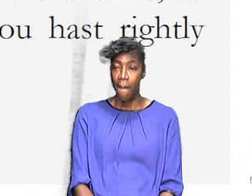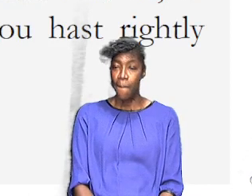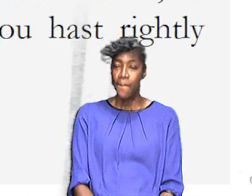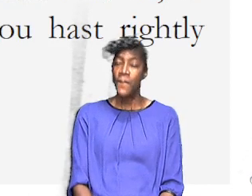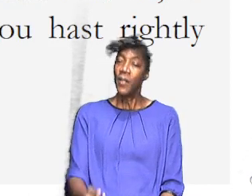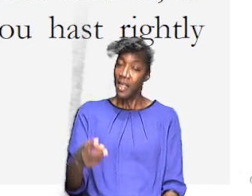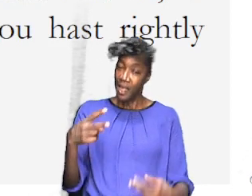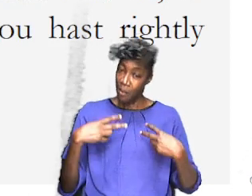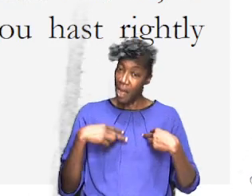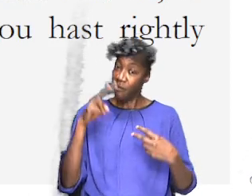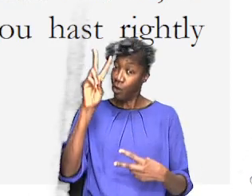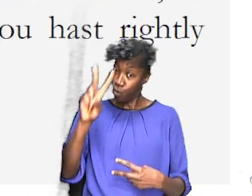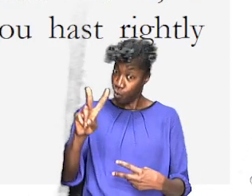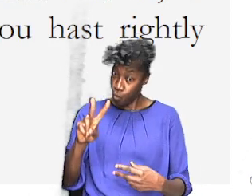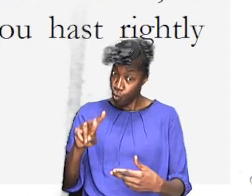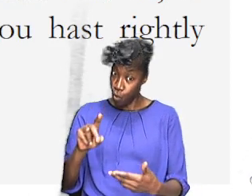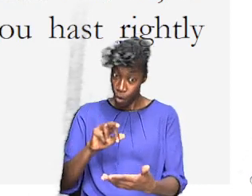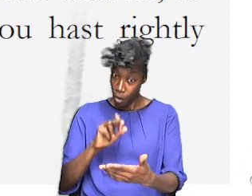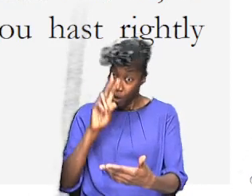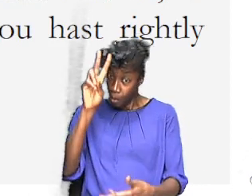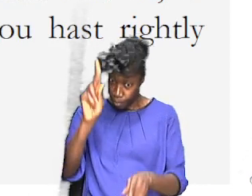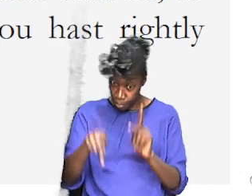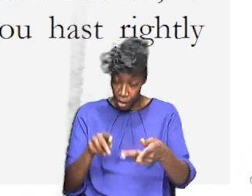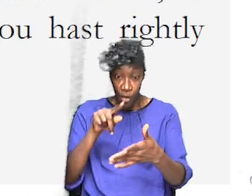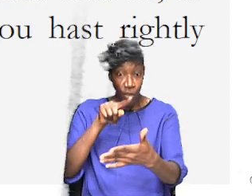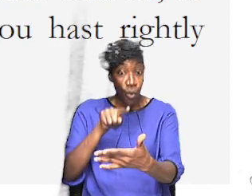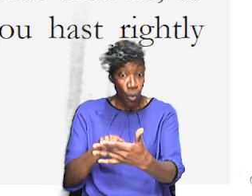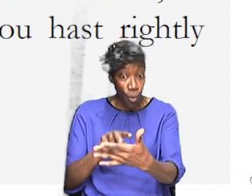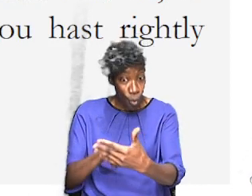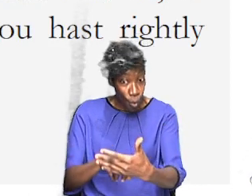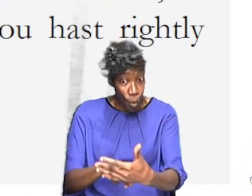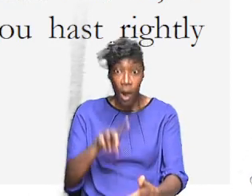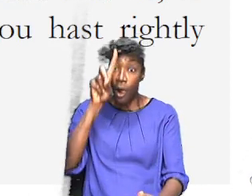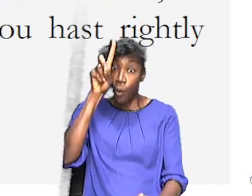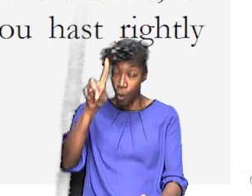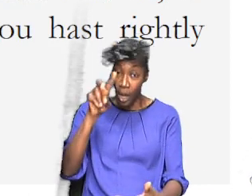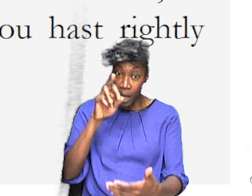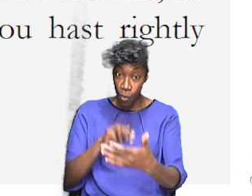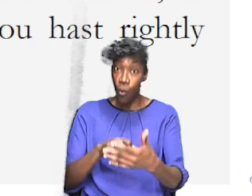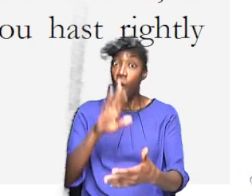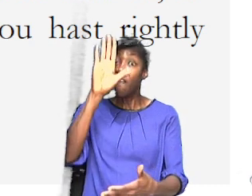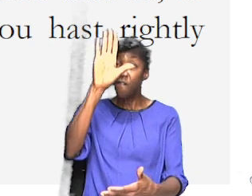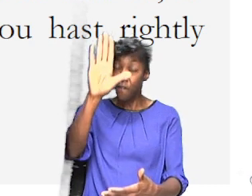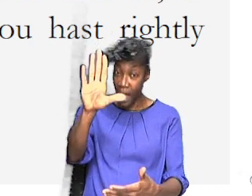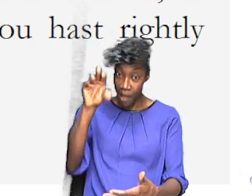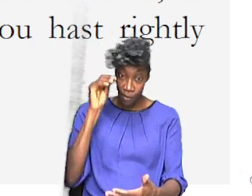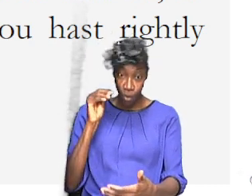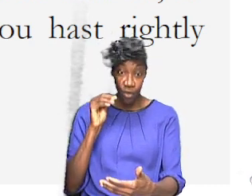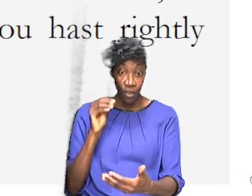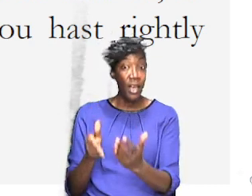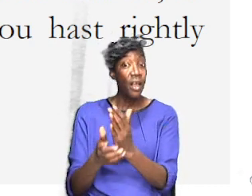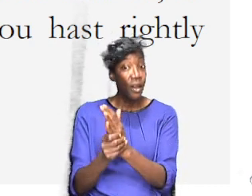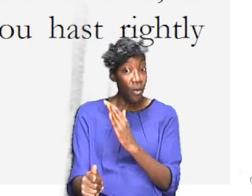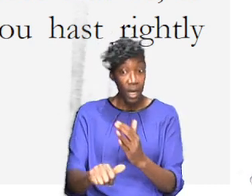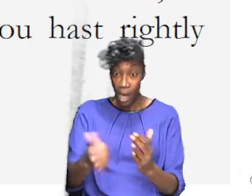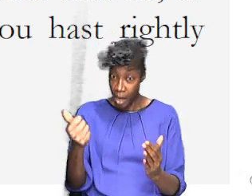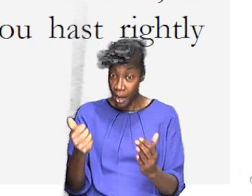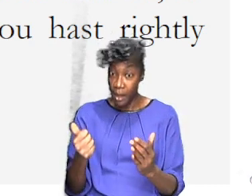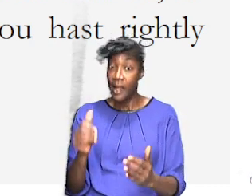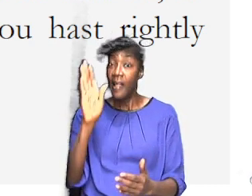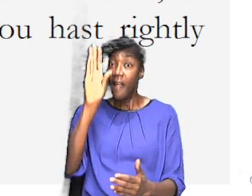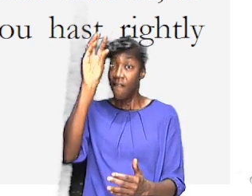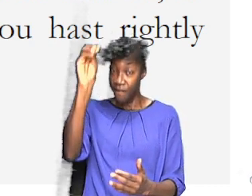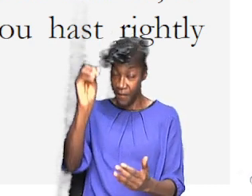which had two debtors. The one owed 500 pence and the other 50. Praise